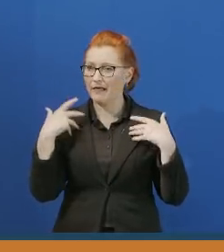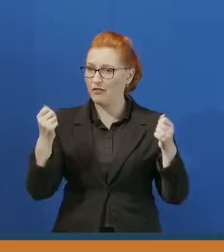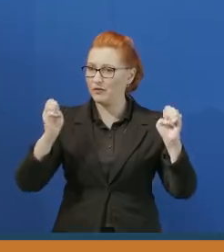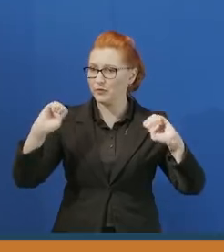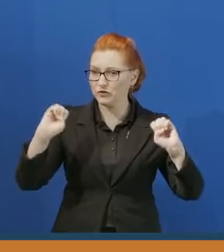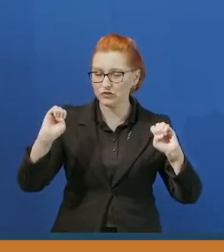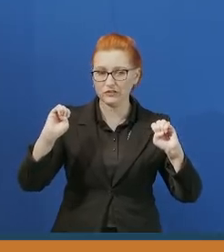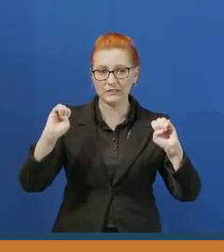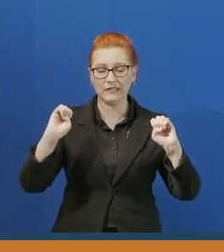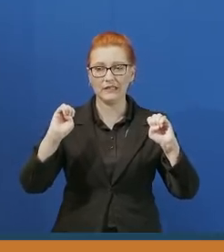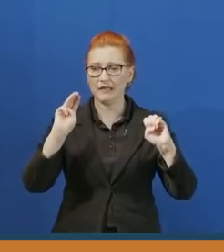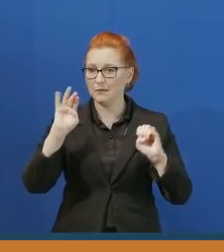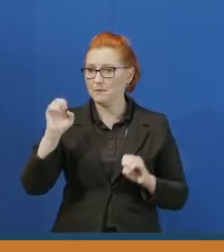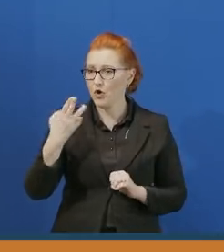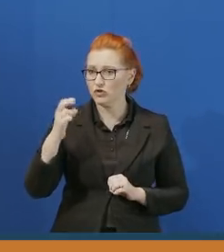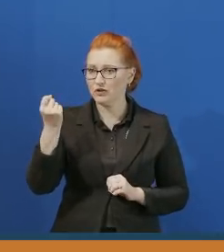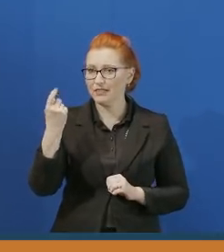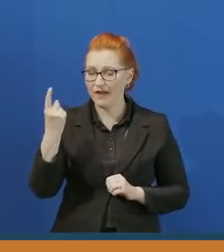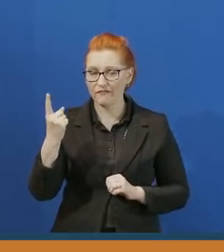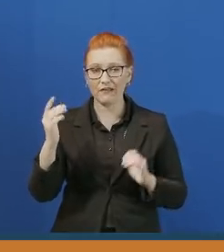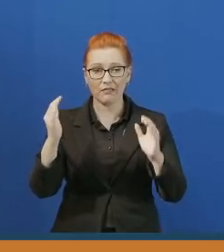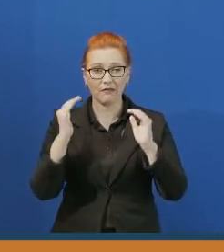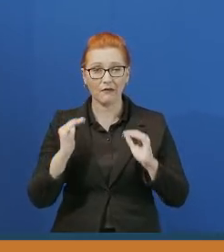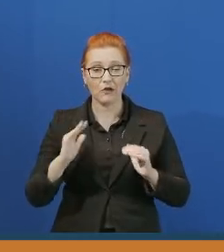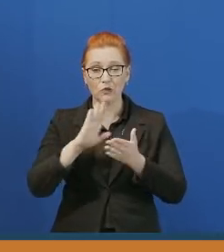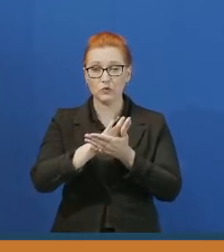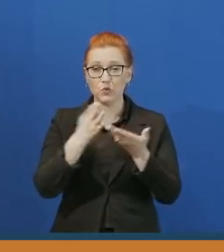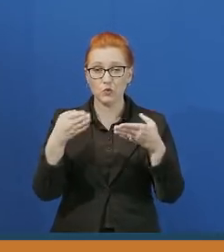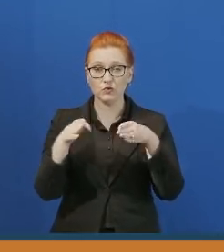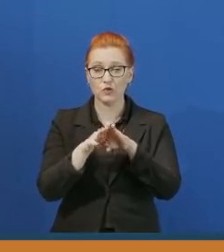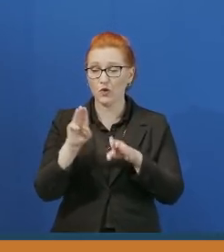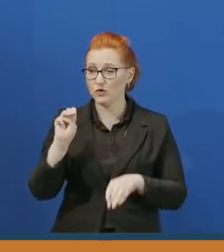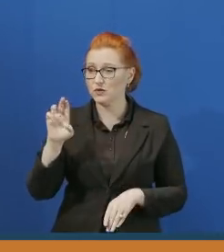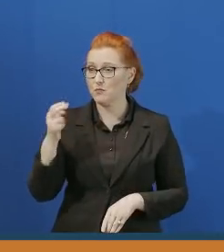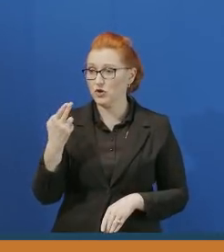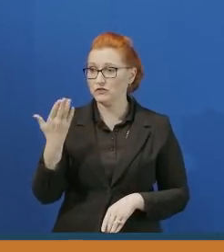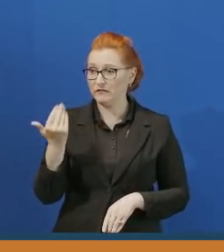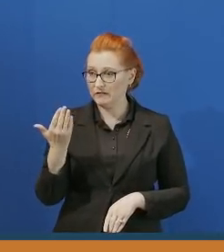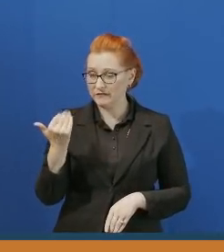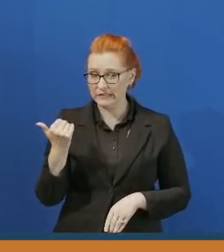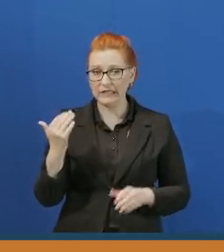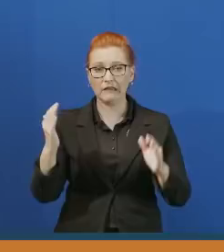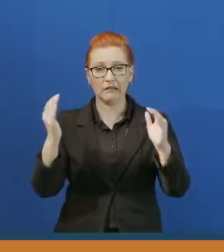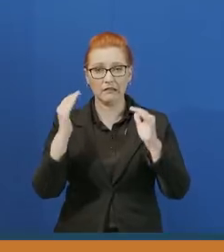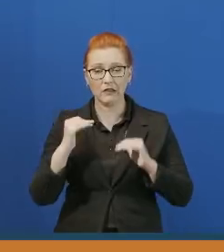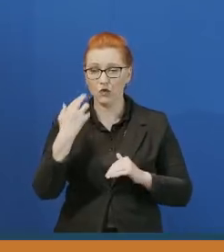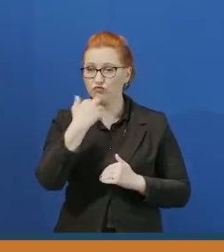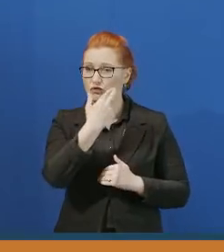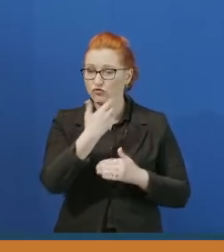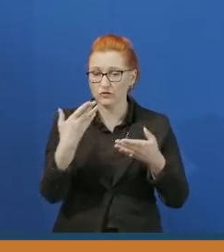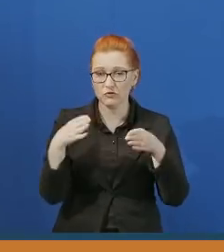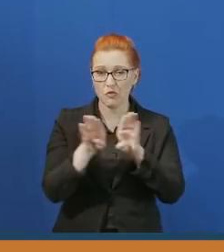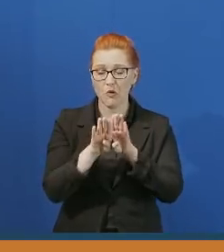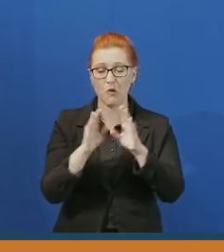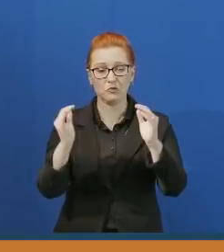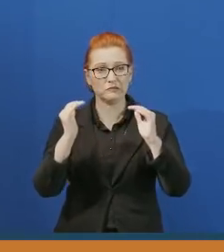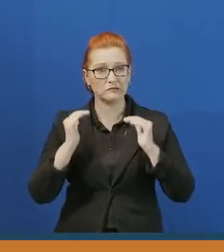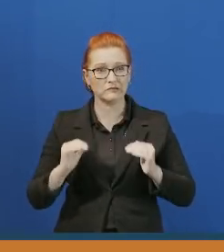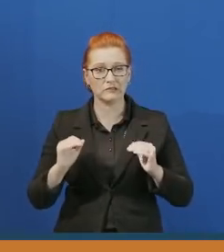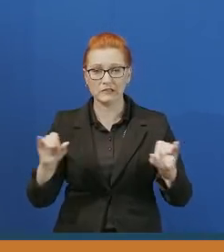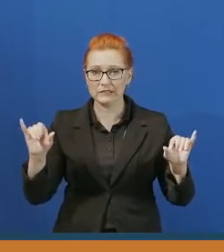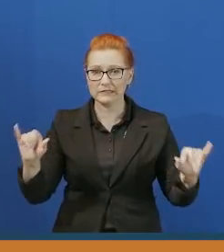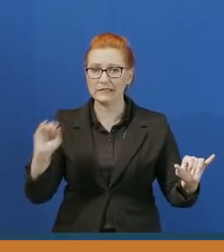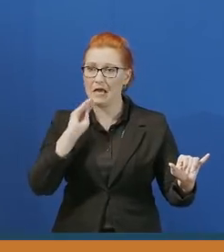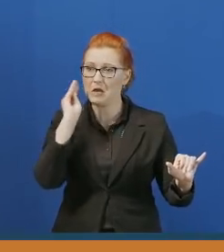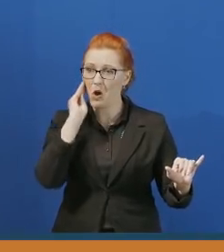15th, dine-in restaurants closed on the 19th, the stay home, stay healthy, stay connected order on the 31st,